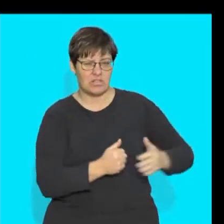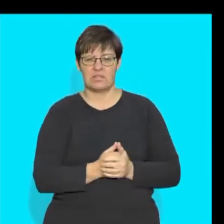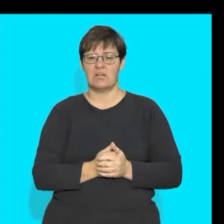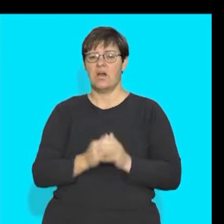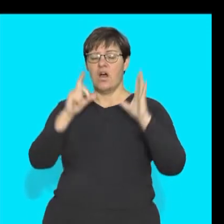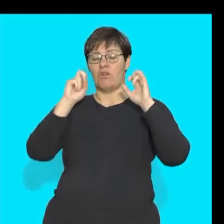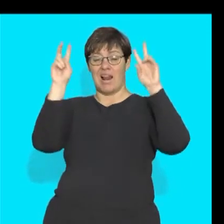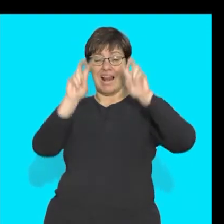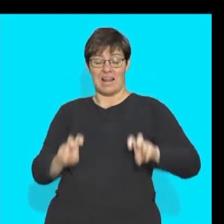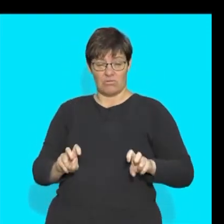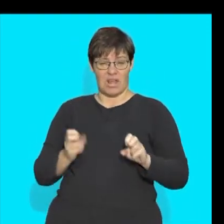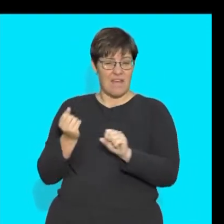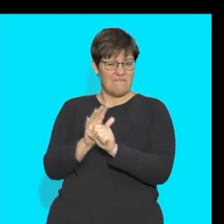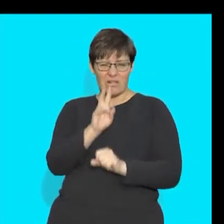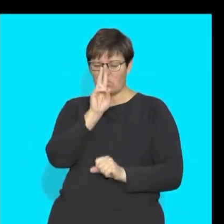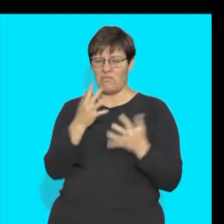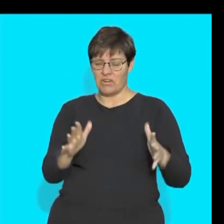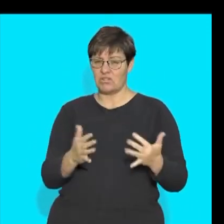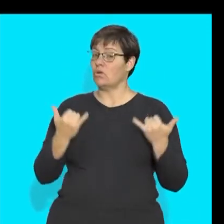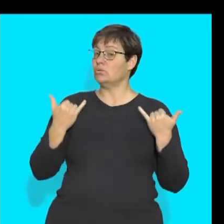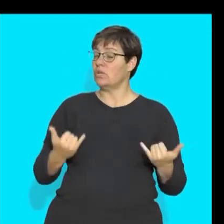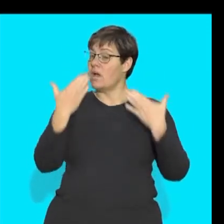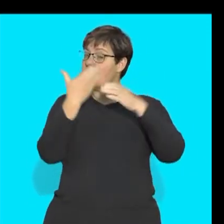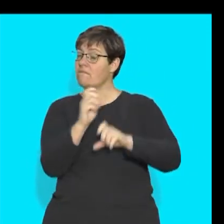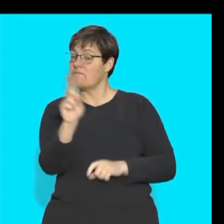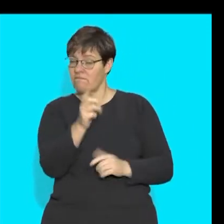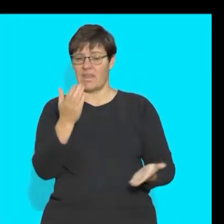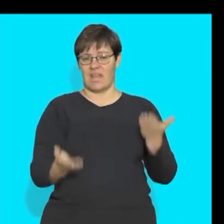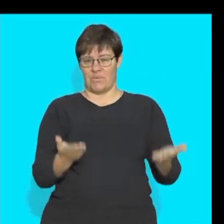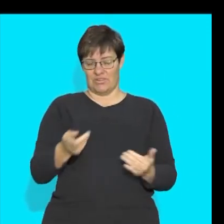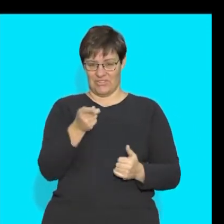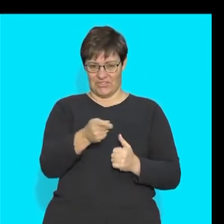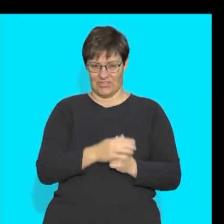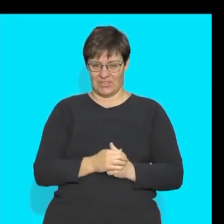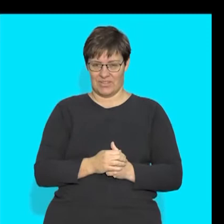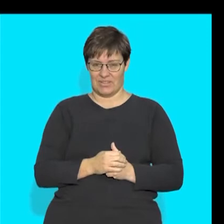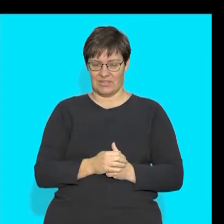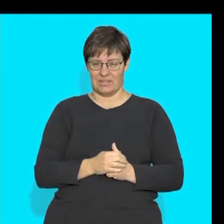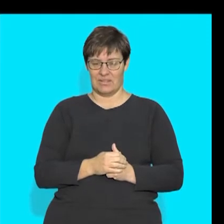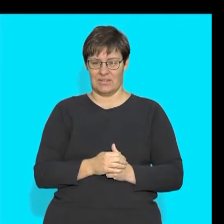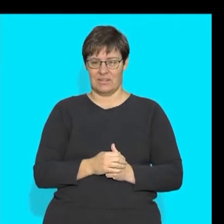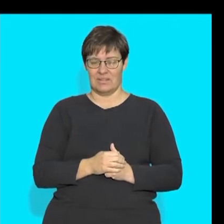what the photoelectric effect is. So today we're going to spend time on the equation.